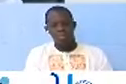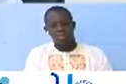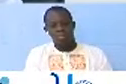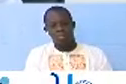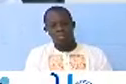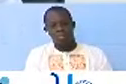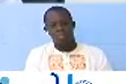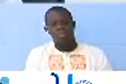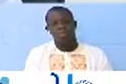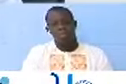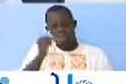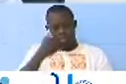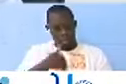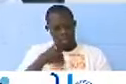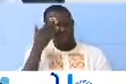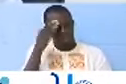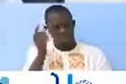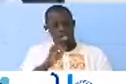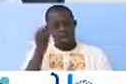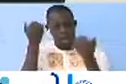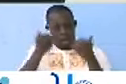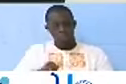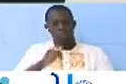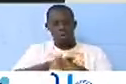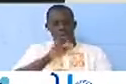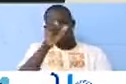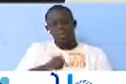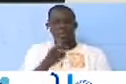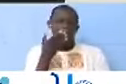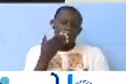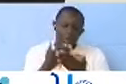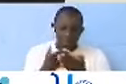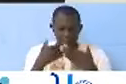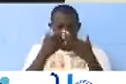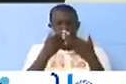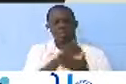know? Yes, I came to know what happened to him. Please inform us.